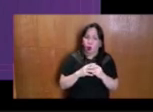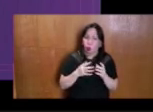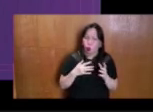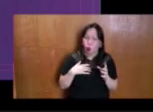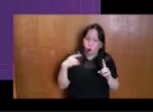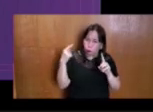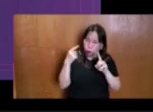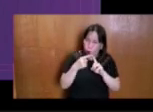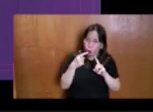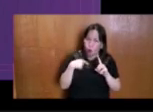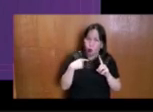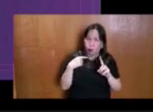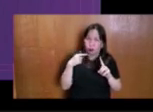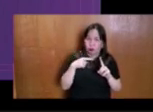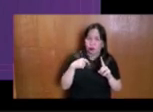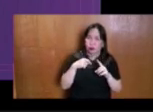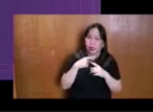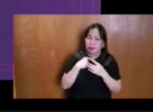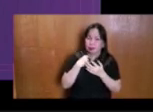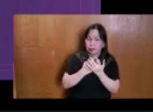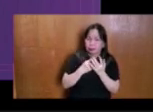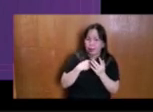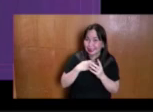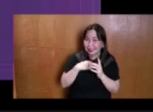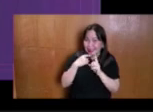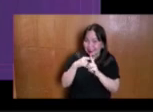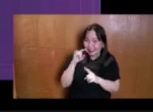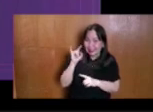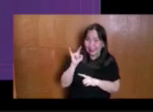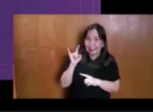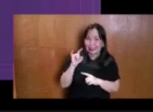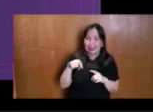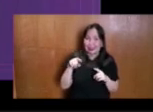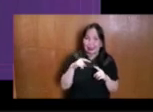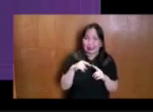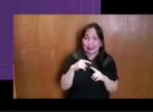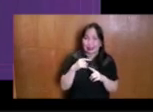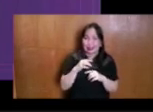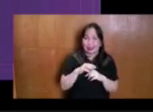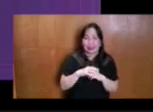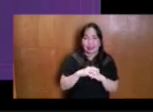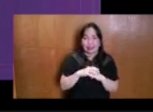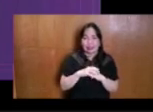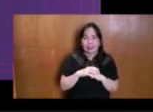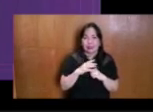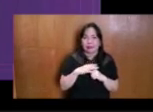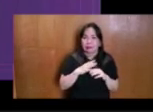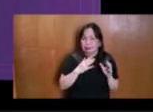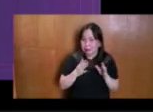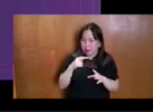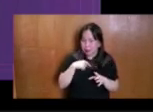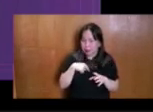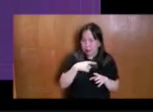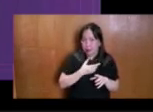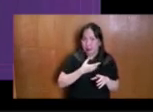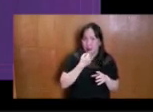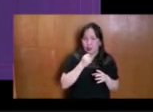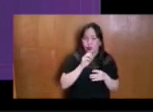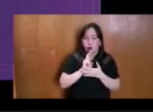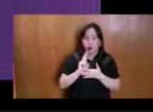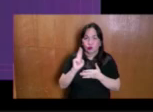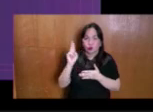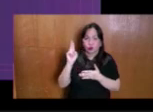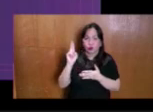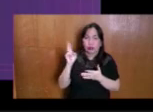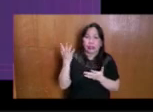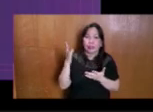direction. Now, if I may just plug in a little bit, and that is the initiative of our university to